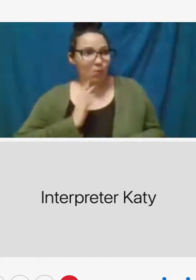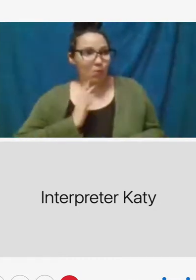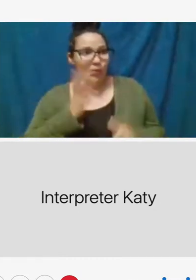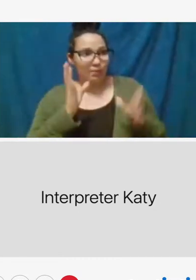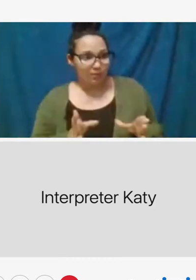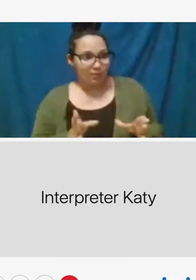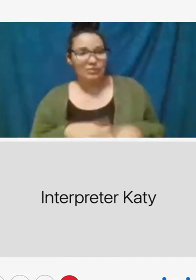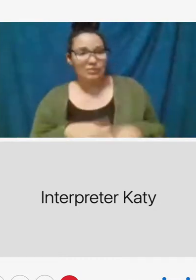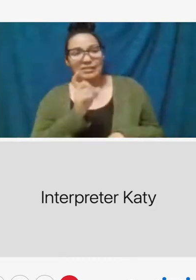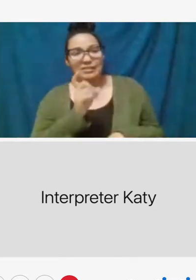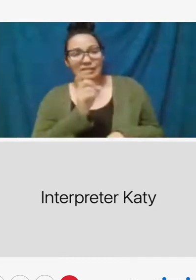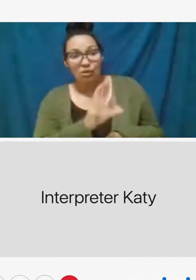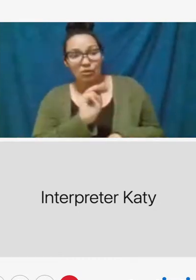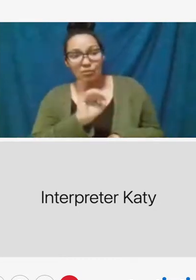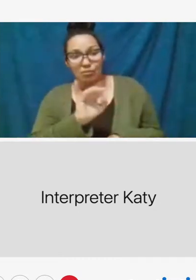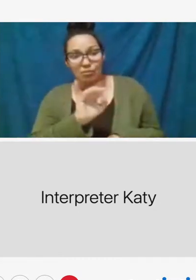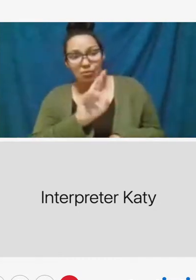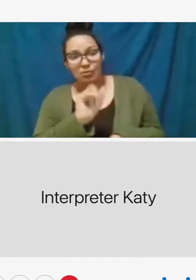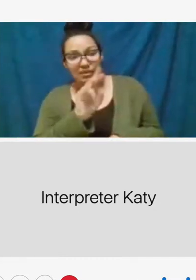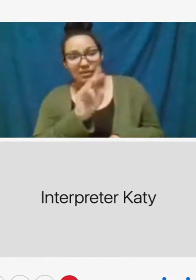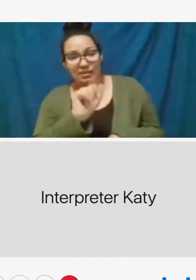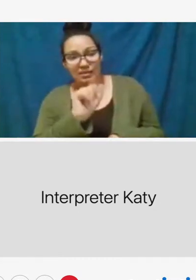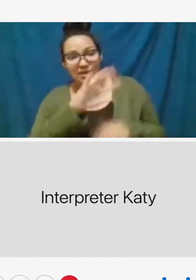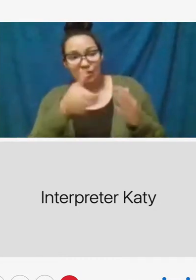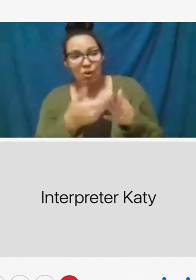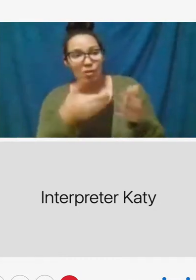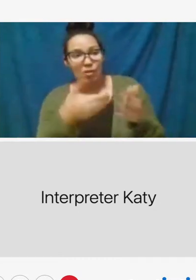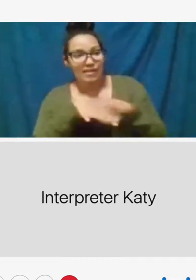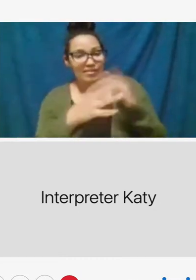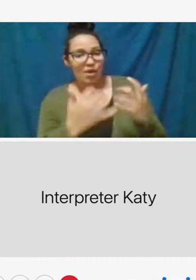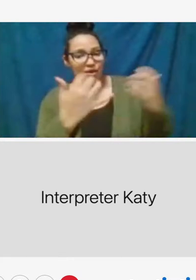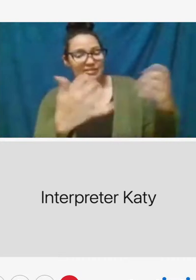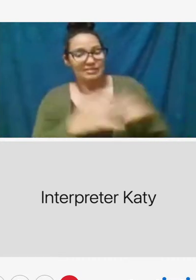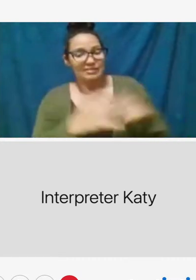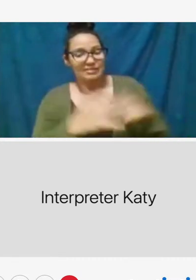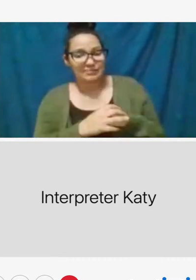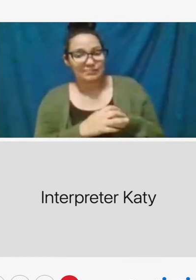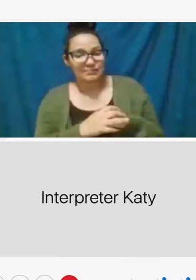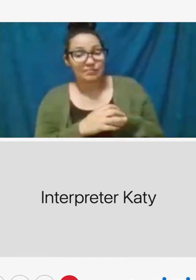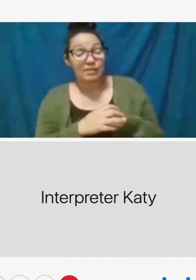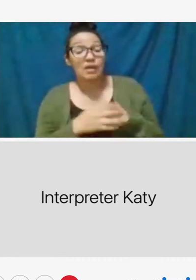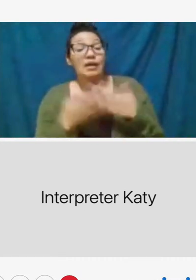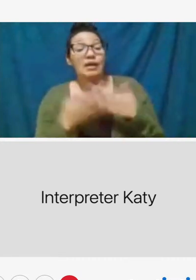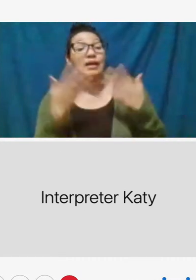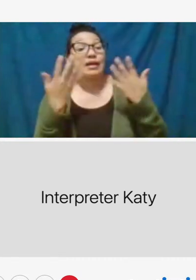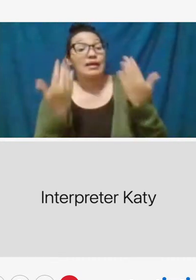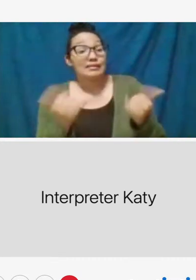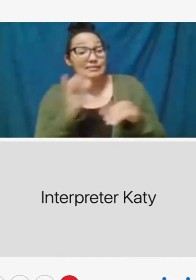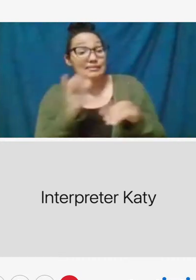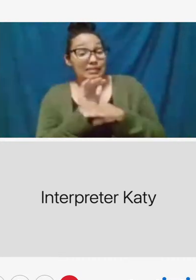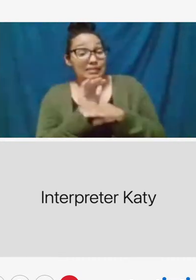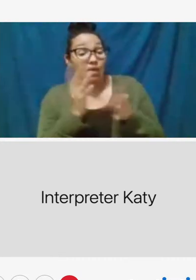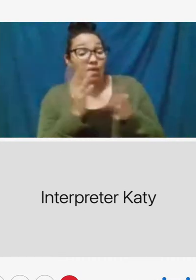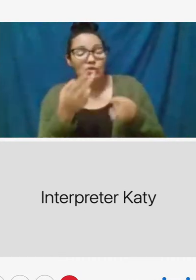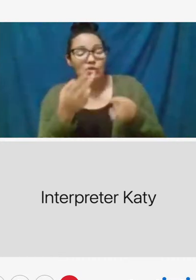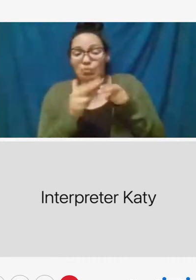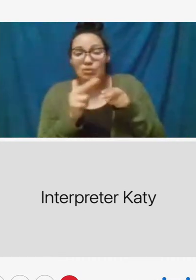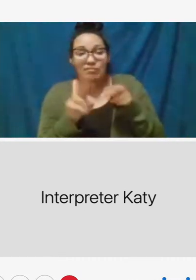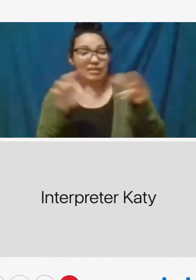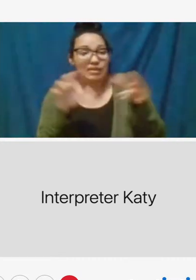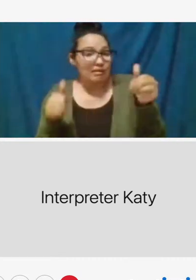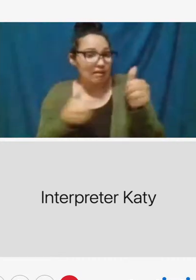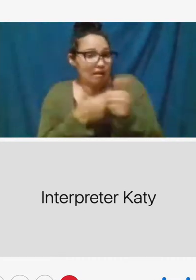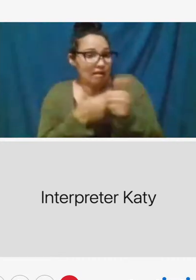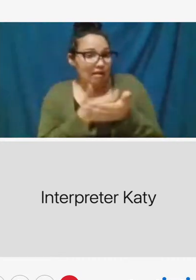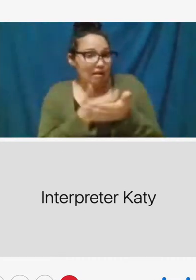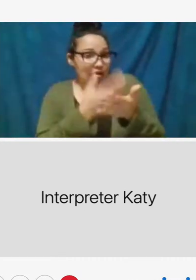superintendent and all everyone in the audience tonight I just briefly want to um give everybody an update on the Califoria Department